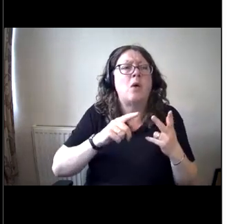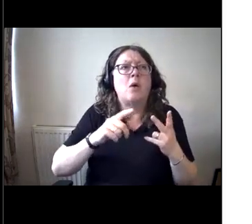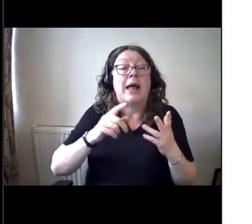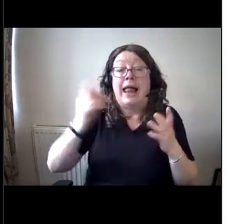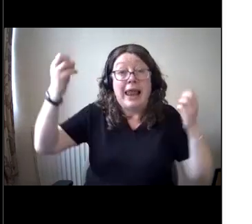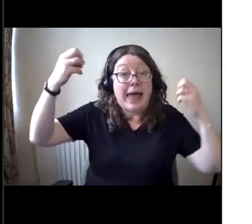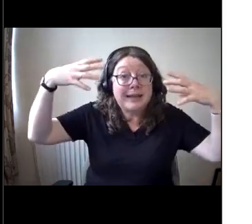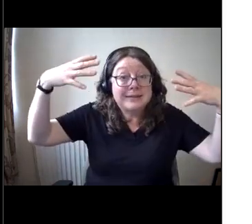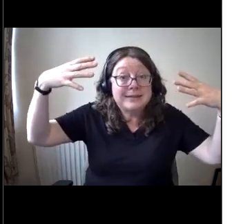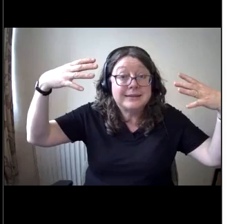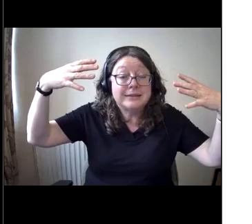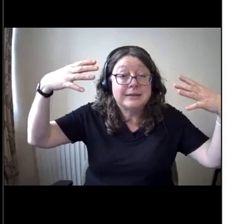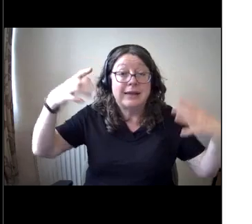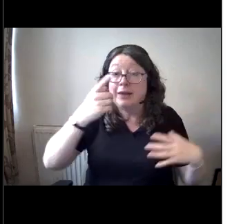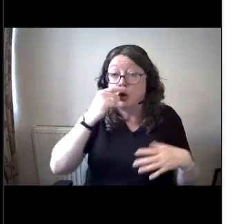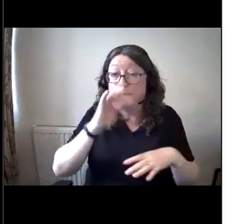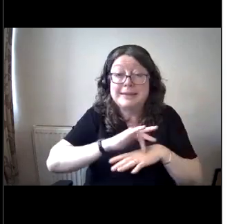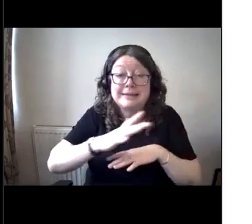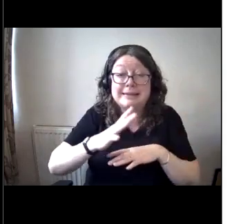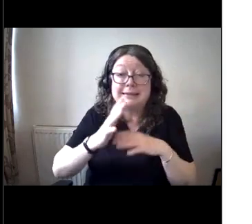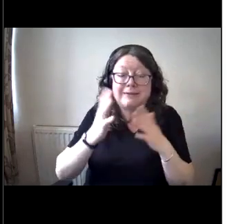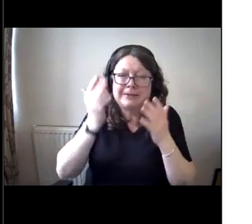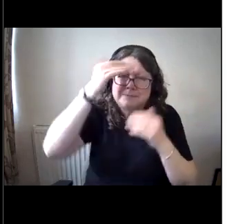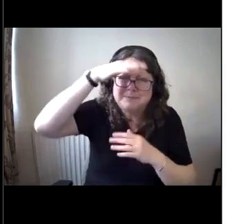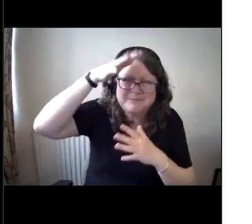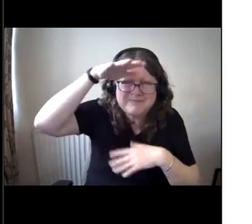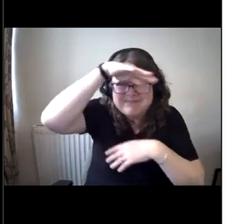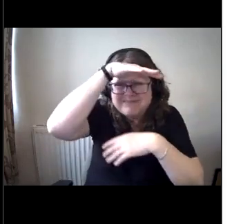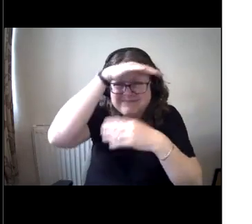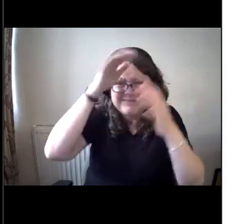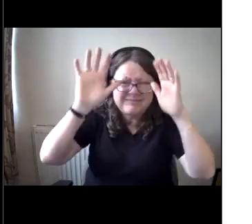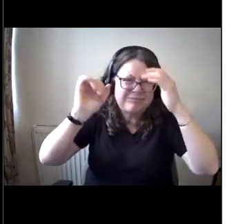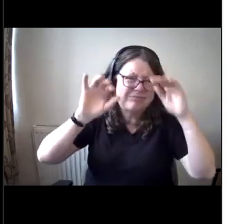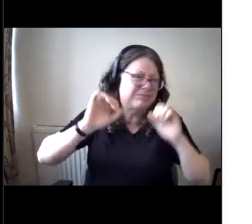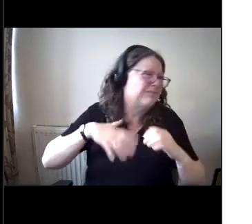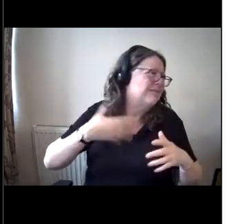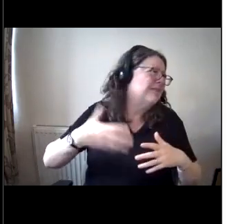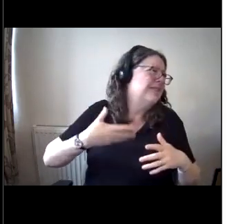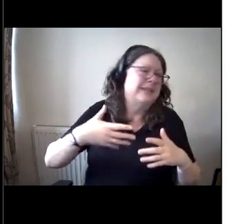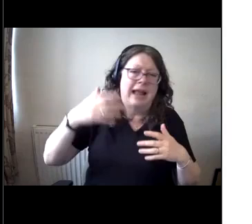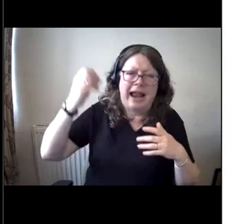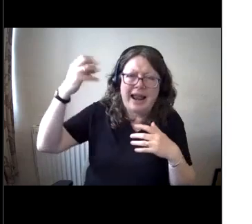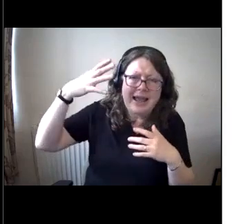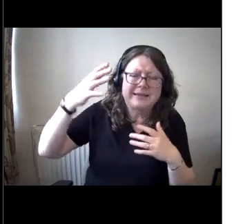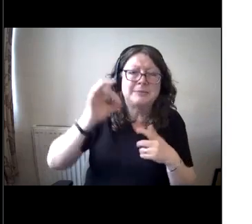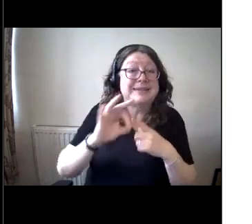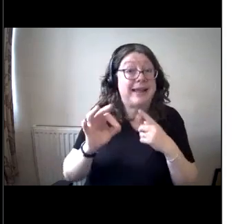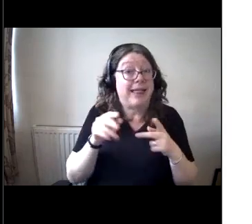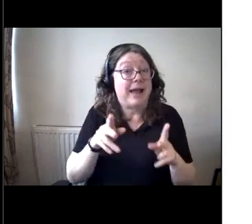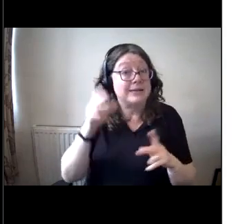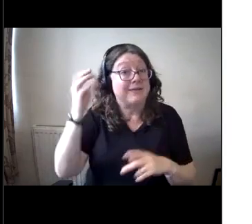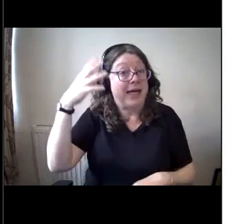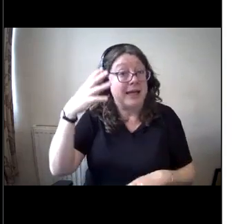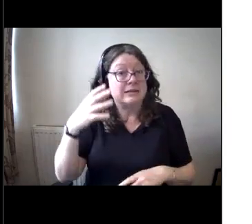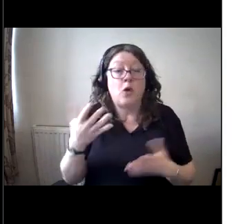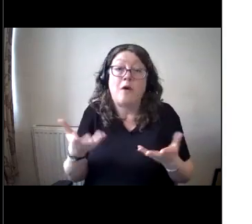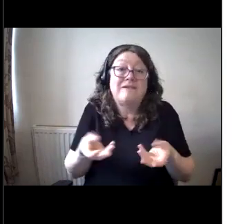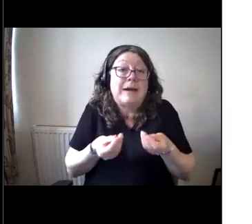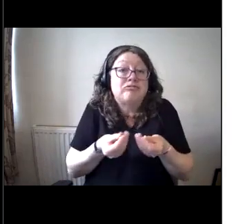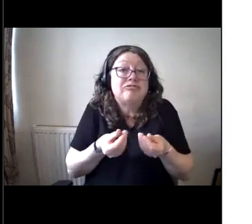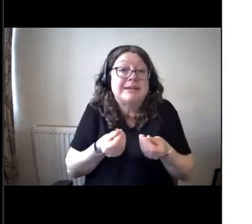certain types of light. It might be that they really struggle in terms of certain types of fabric, certain types